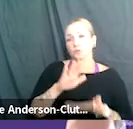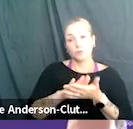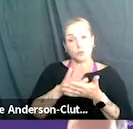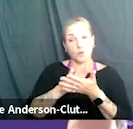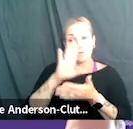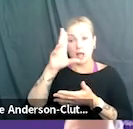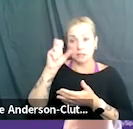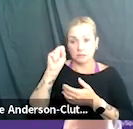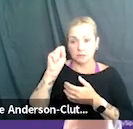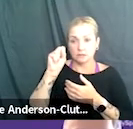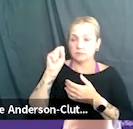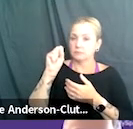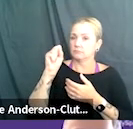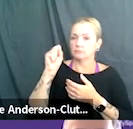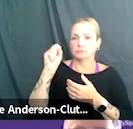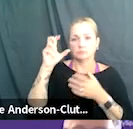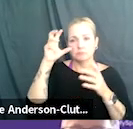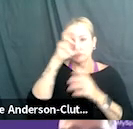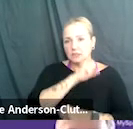morning.